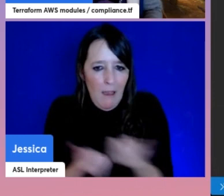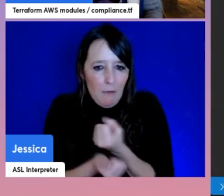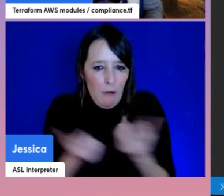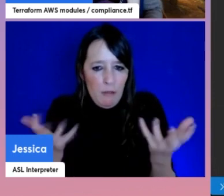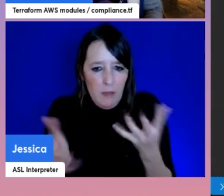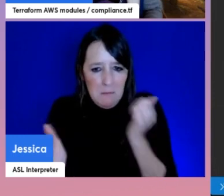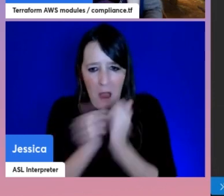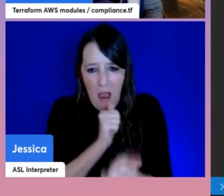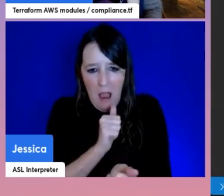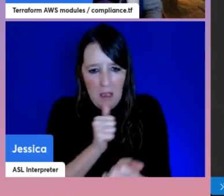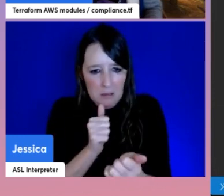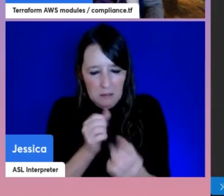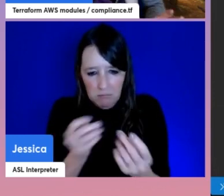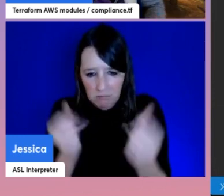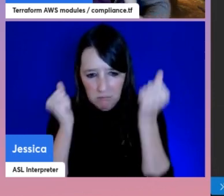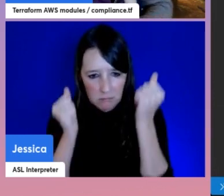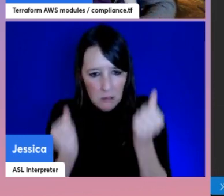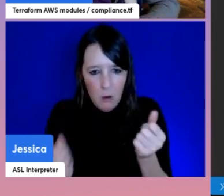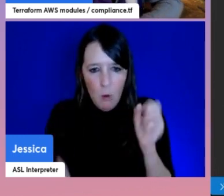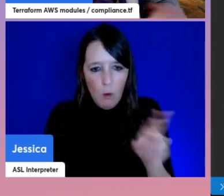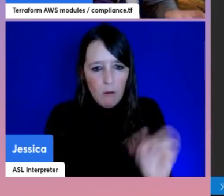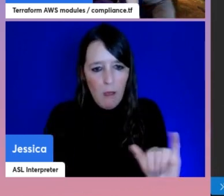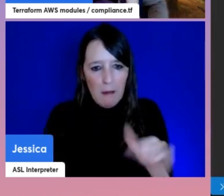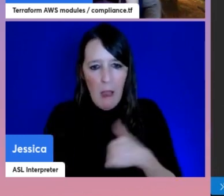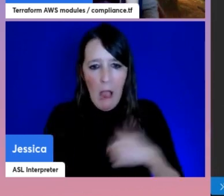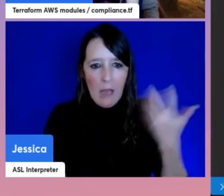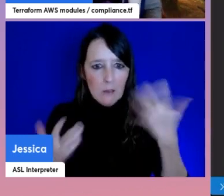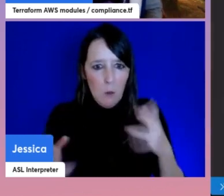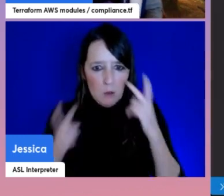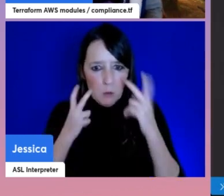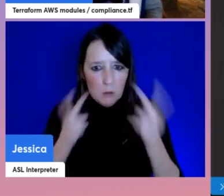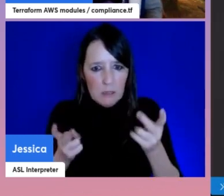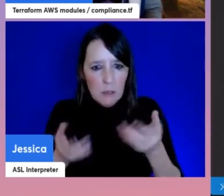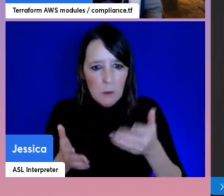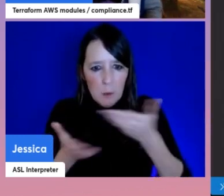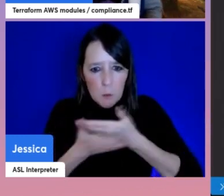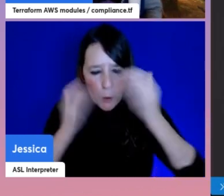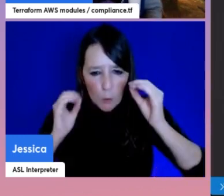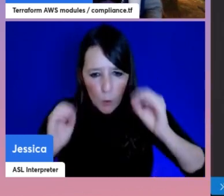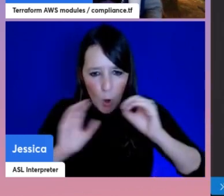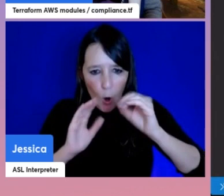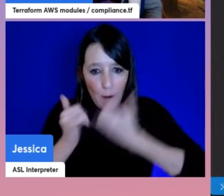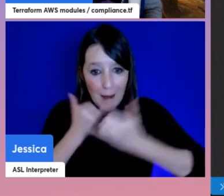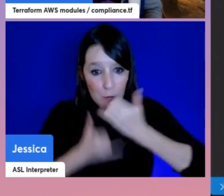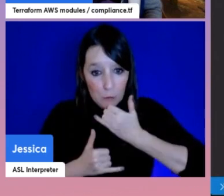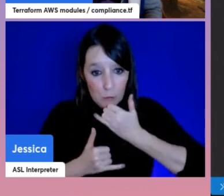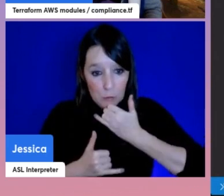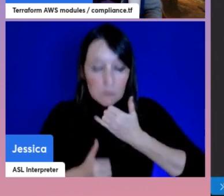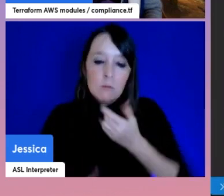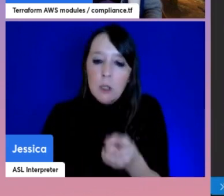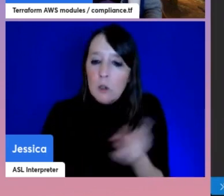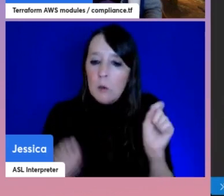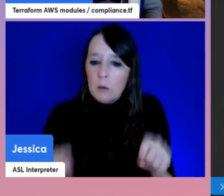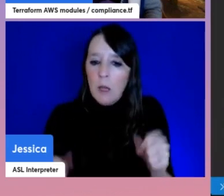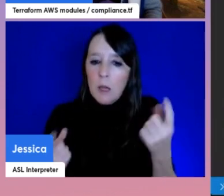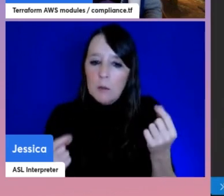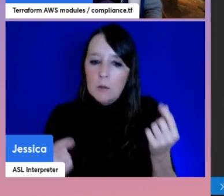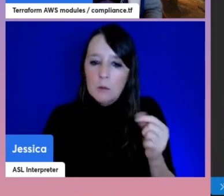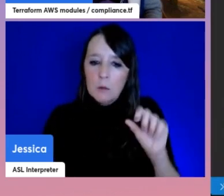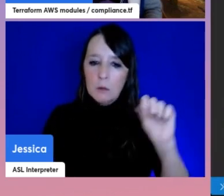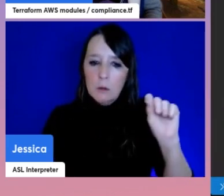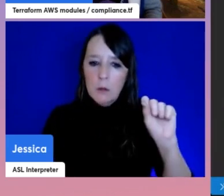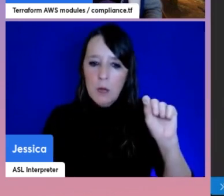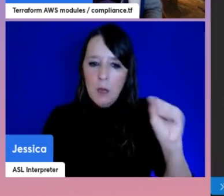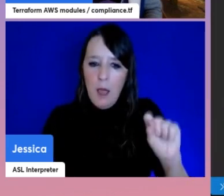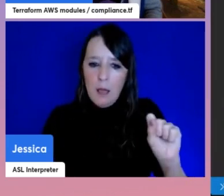passed, or like I don't want to see any errors, then you can do like I did with S3 module, where I just